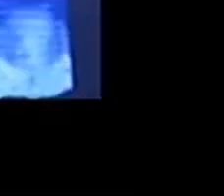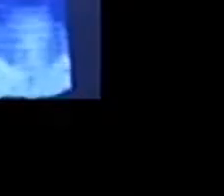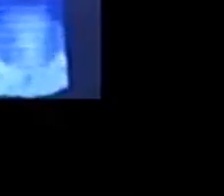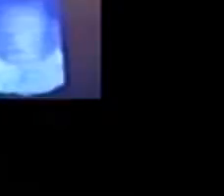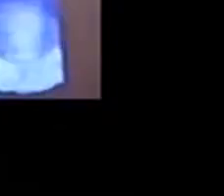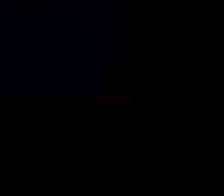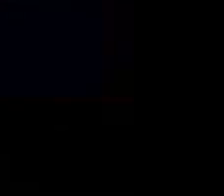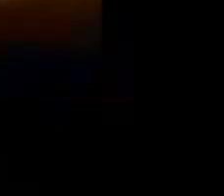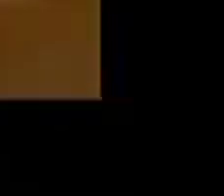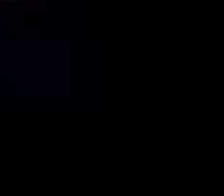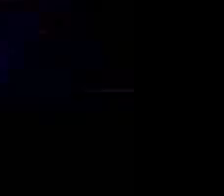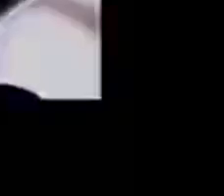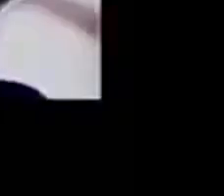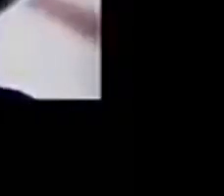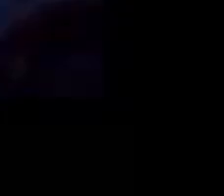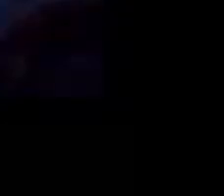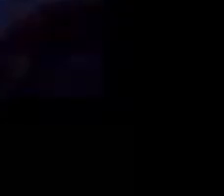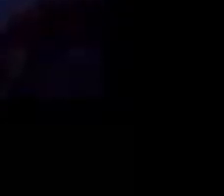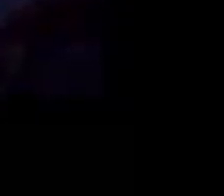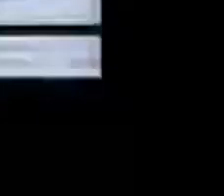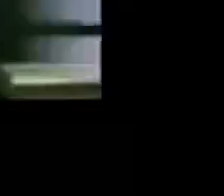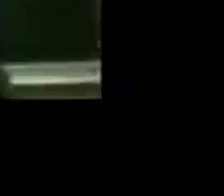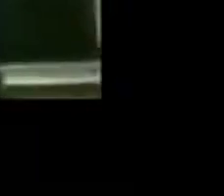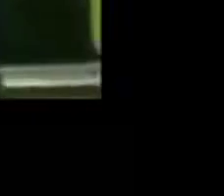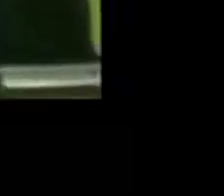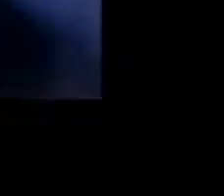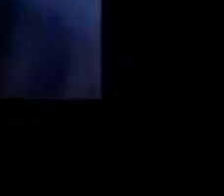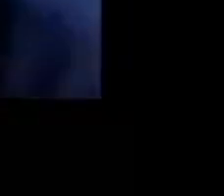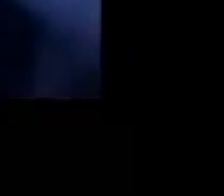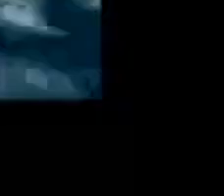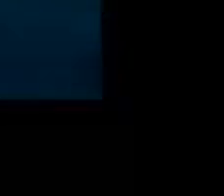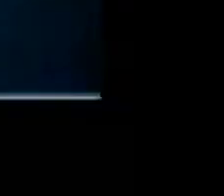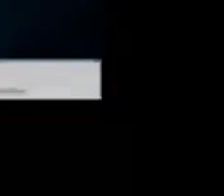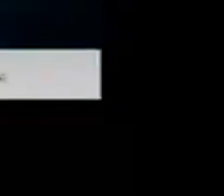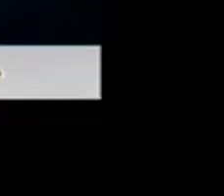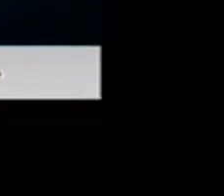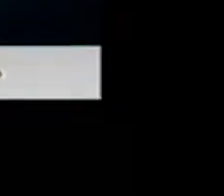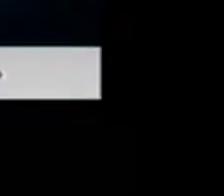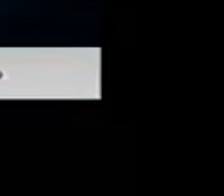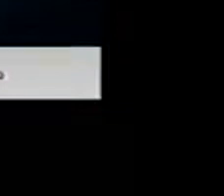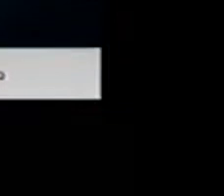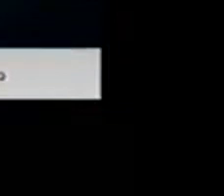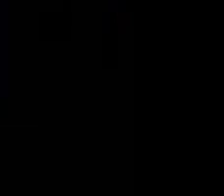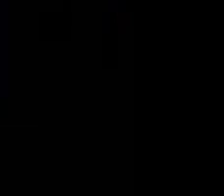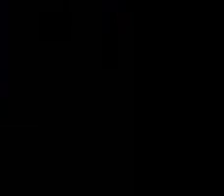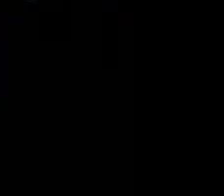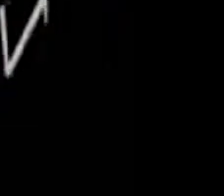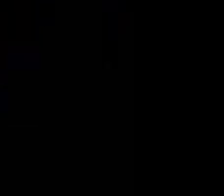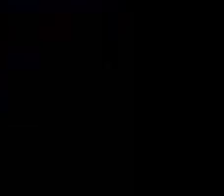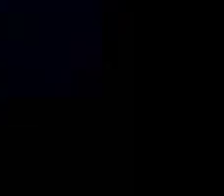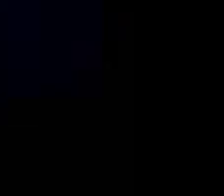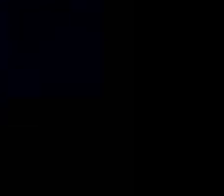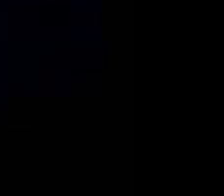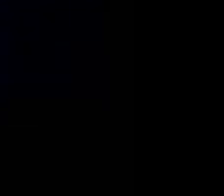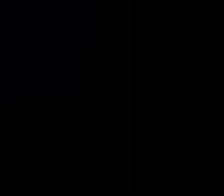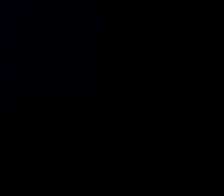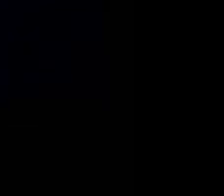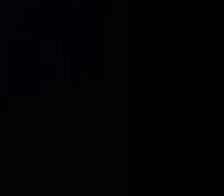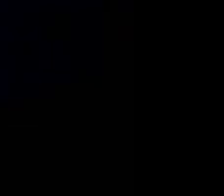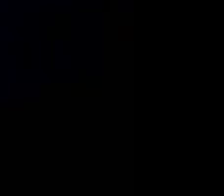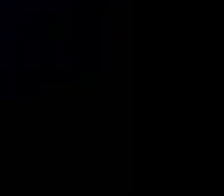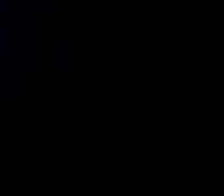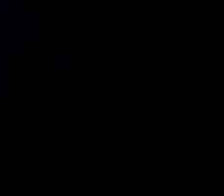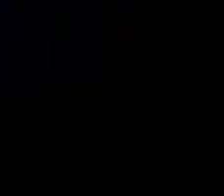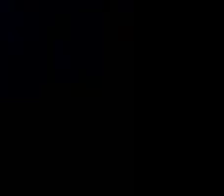GMT and that's not all there will be ministers Church workers and professionals conference with a theme for